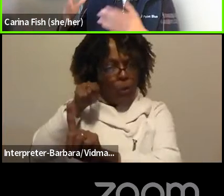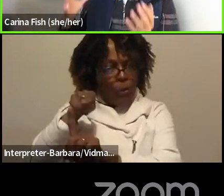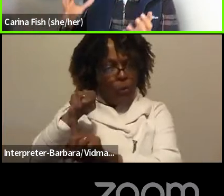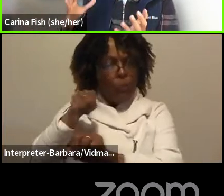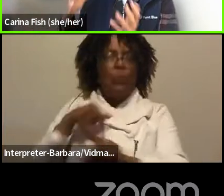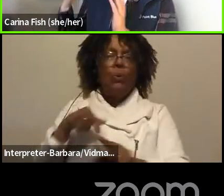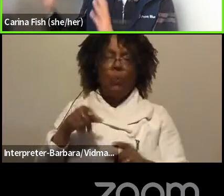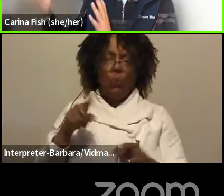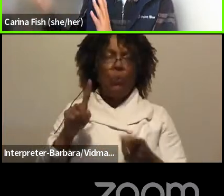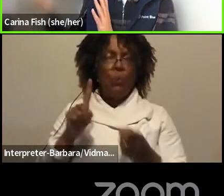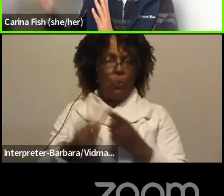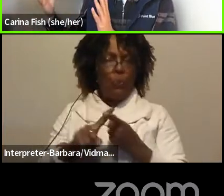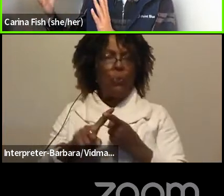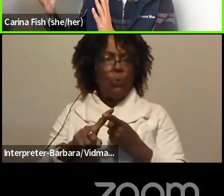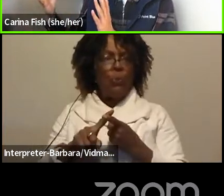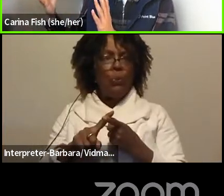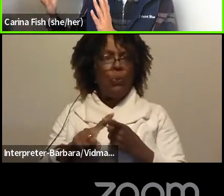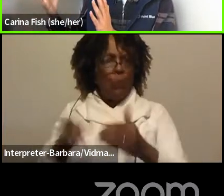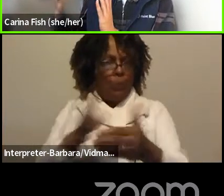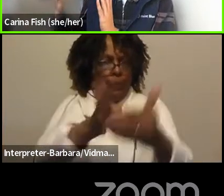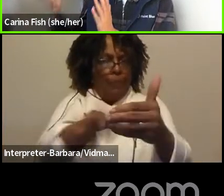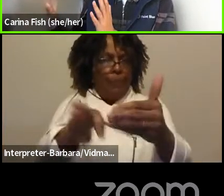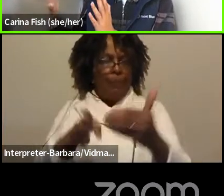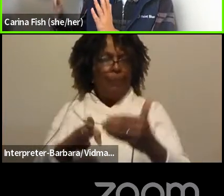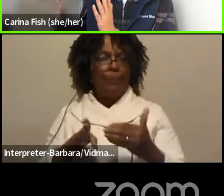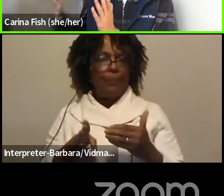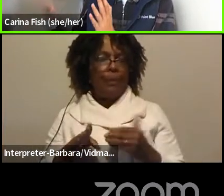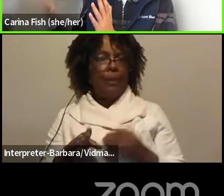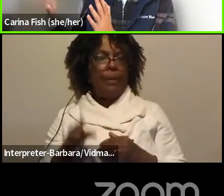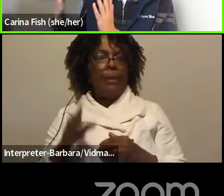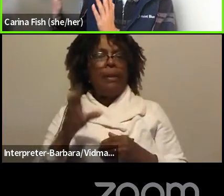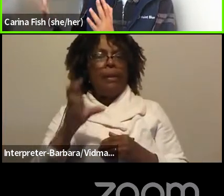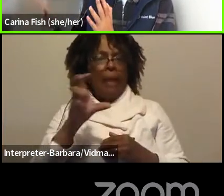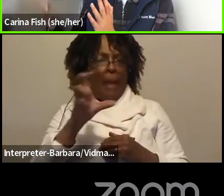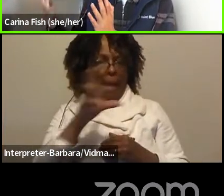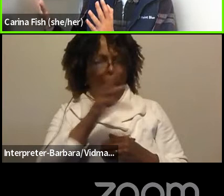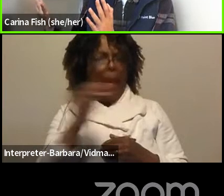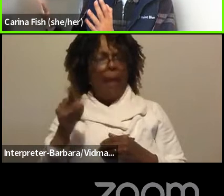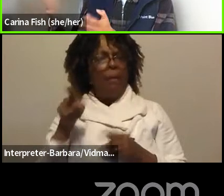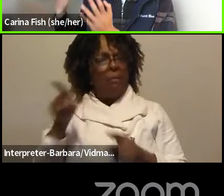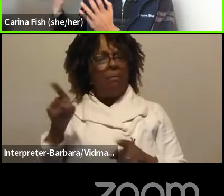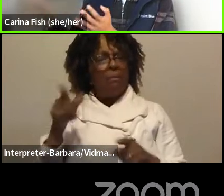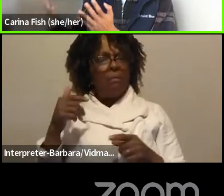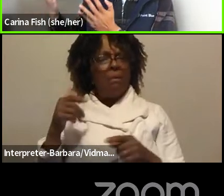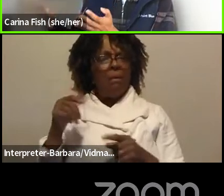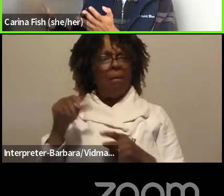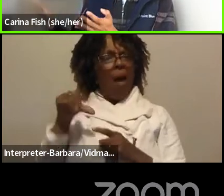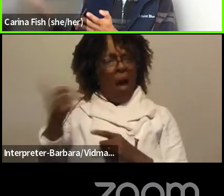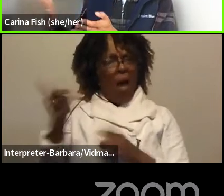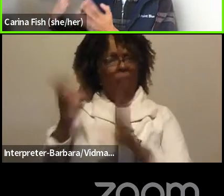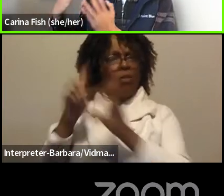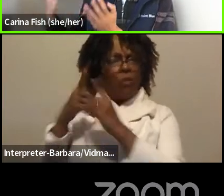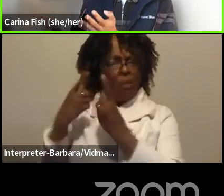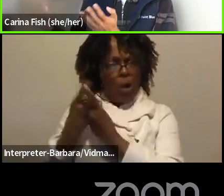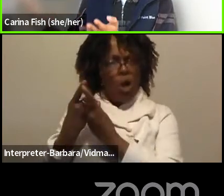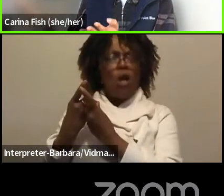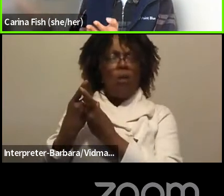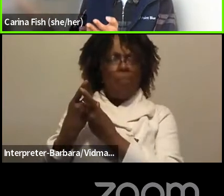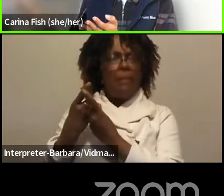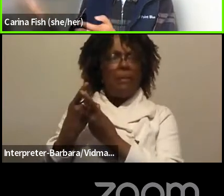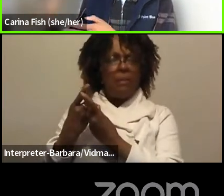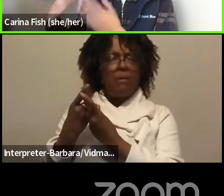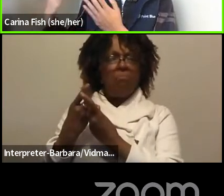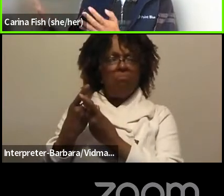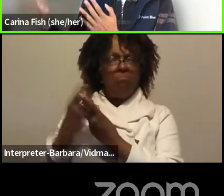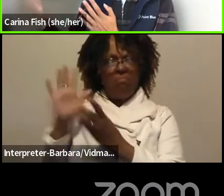universities have a whole other half of the university that's dedicated to social sciences and dedicated to humanities, right? They could partner with or write a grant